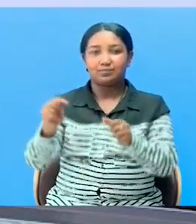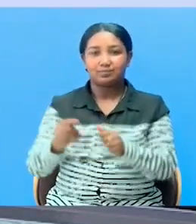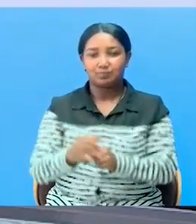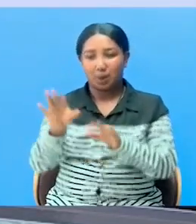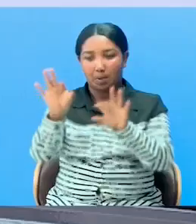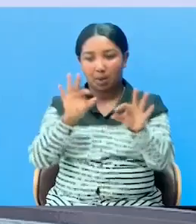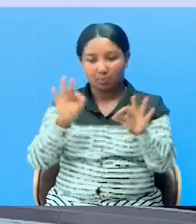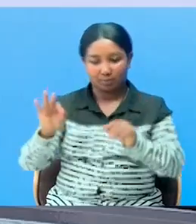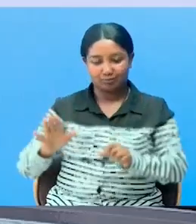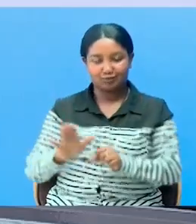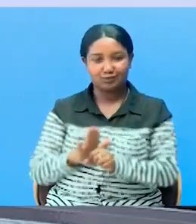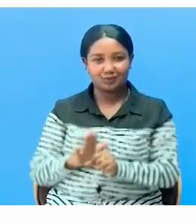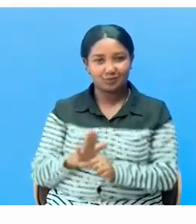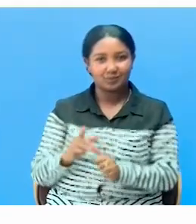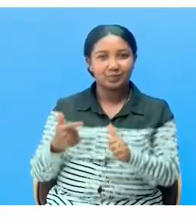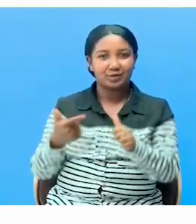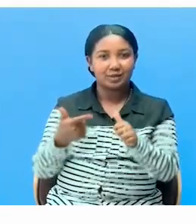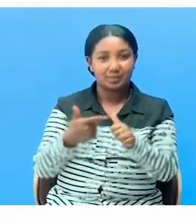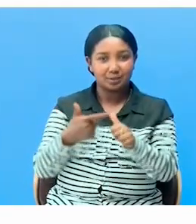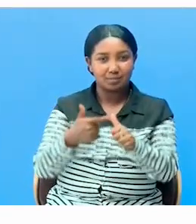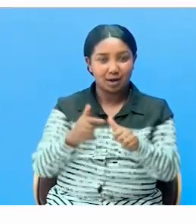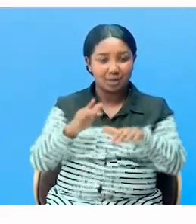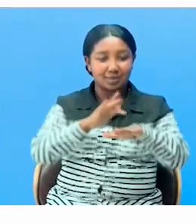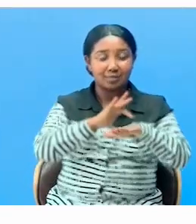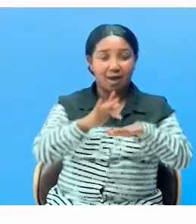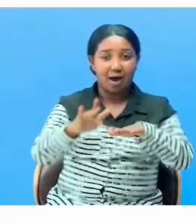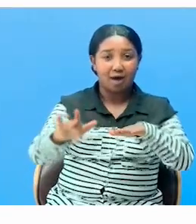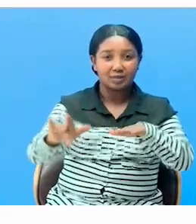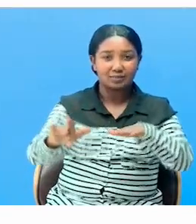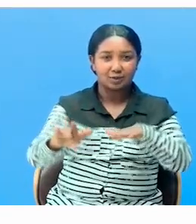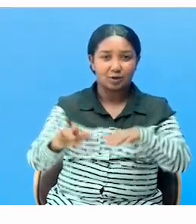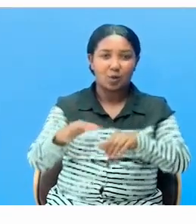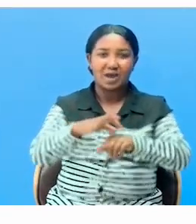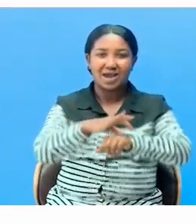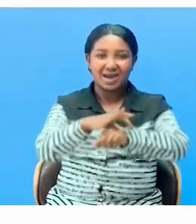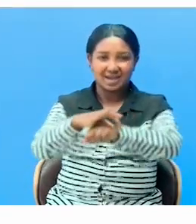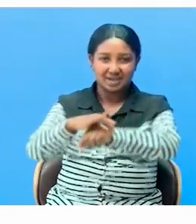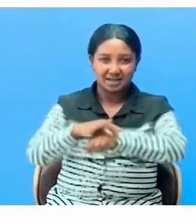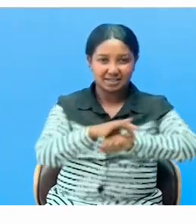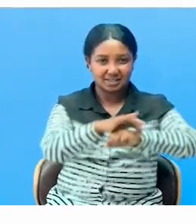question, dash airs